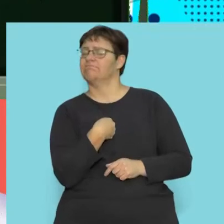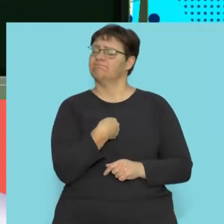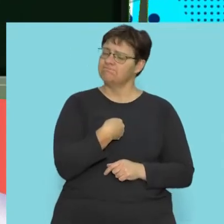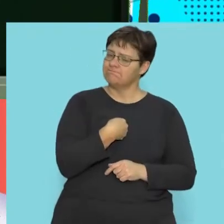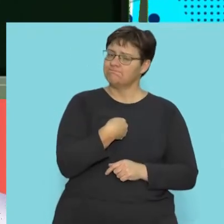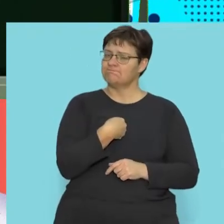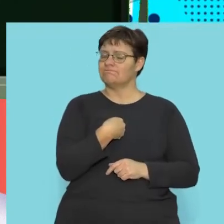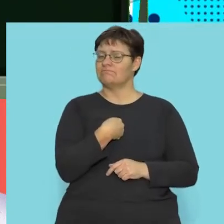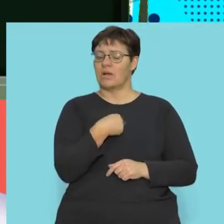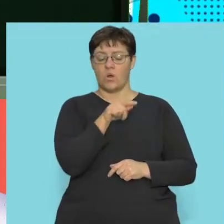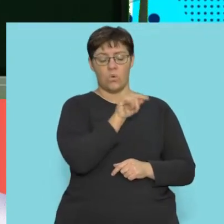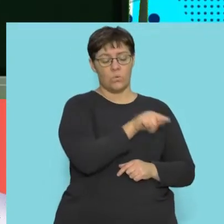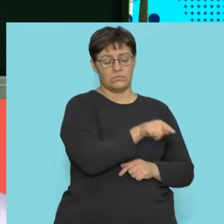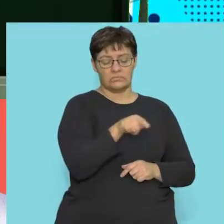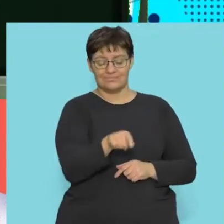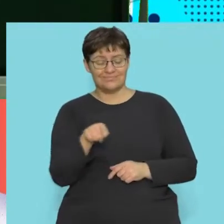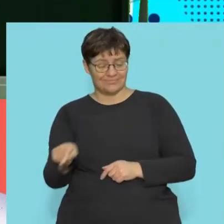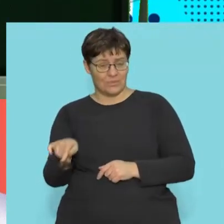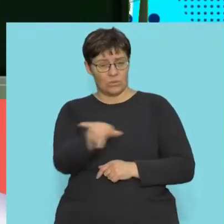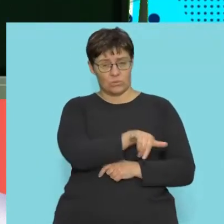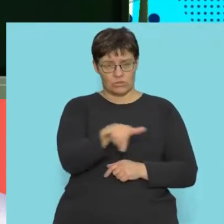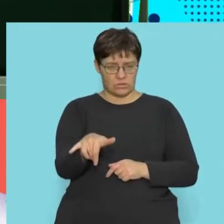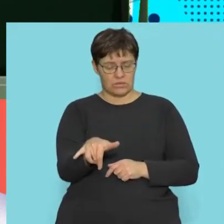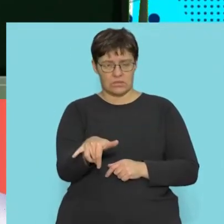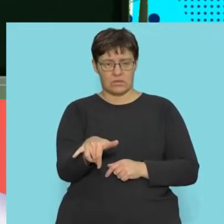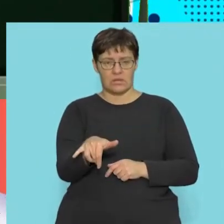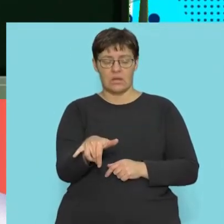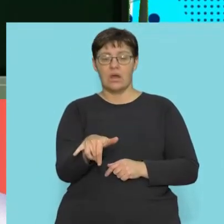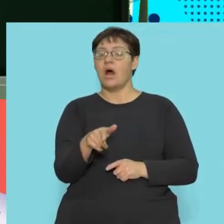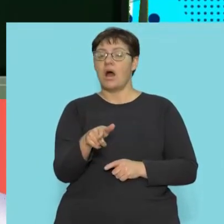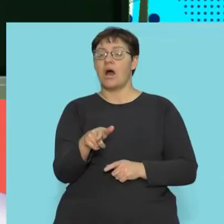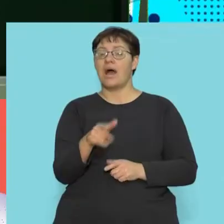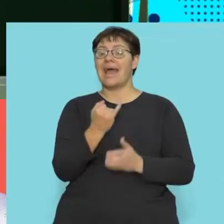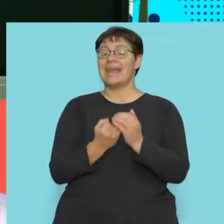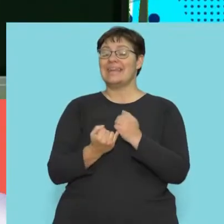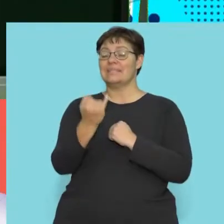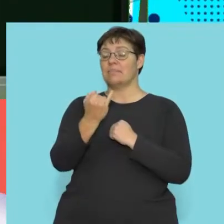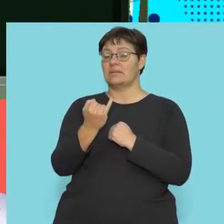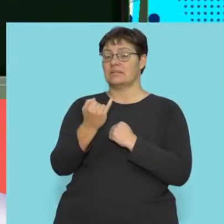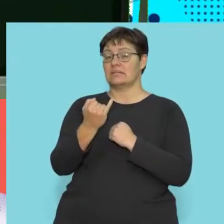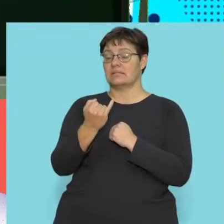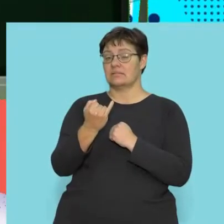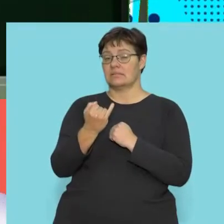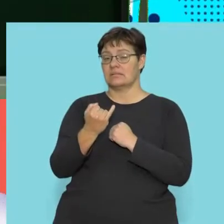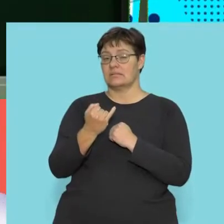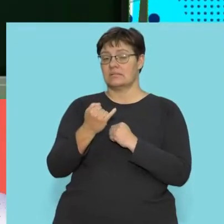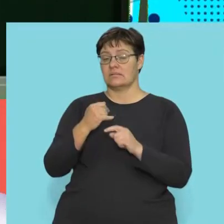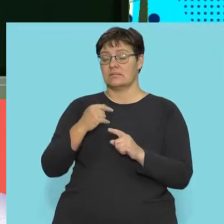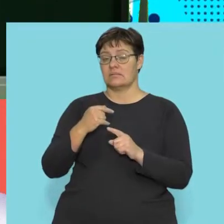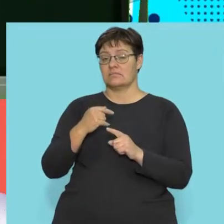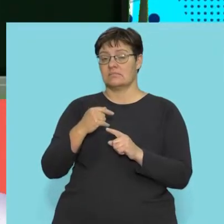ask yourself the following question. Which of the different samples were not subjected to the independent